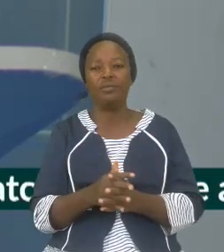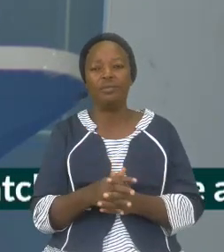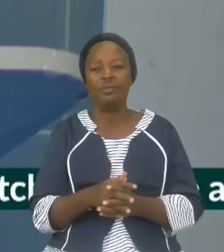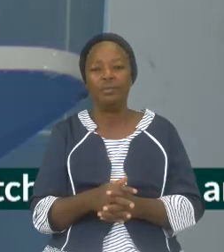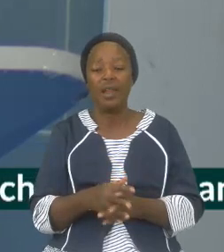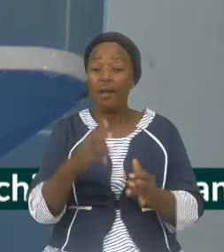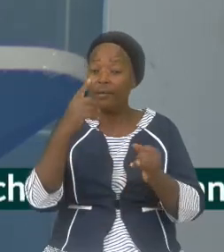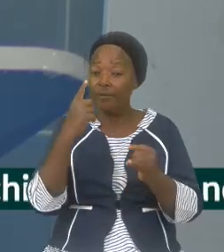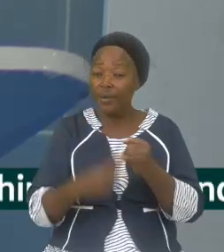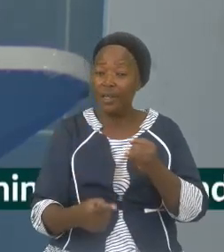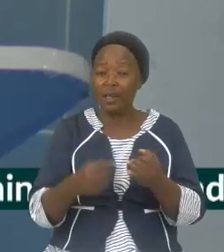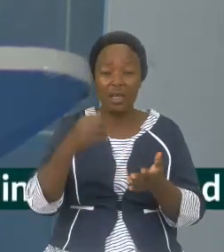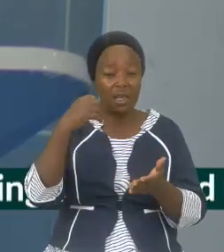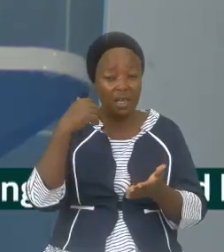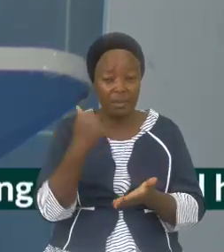Final amen,